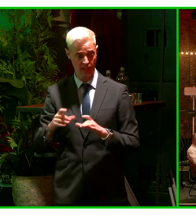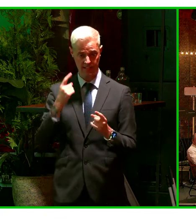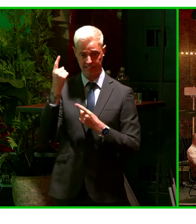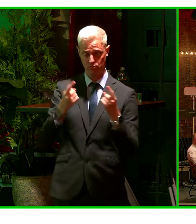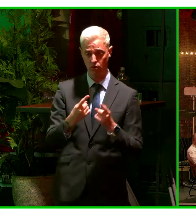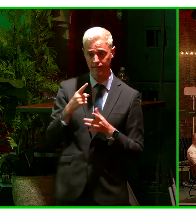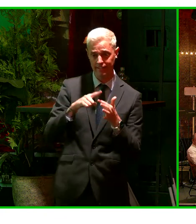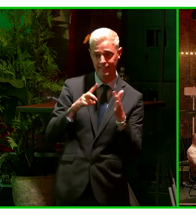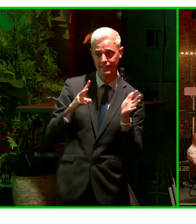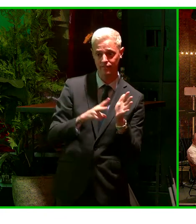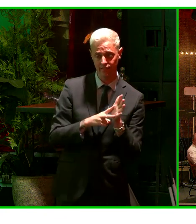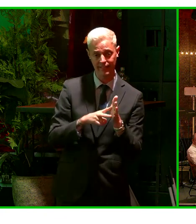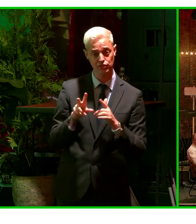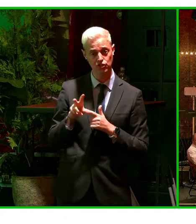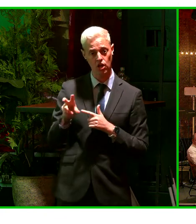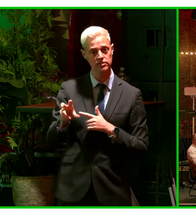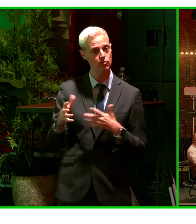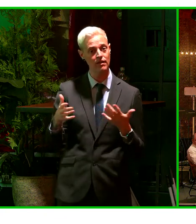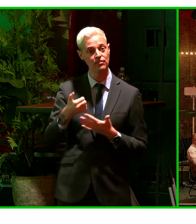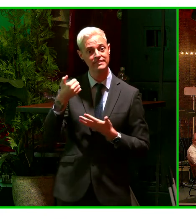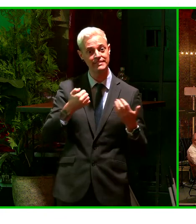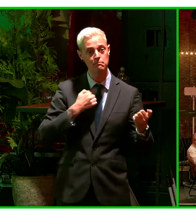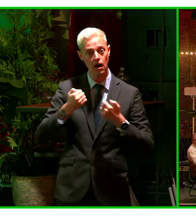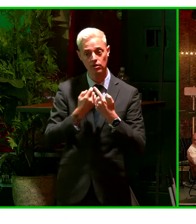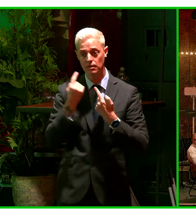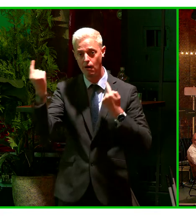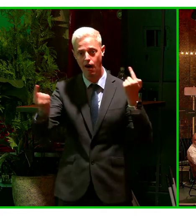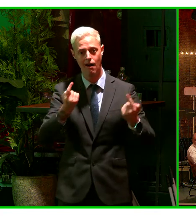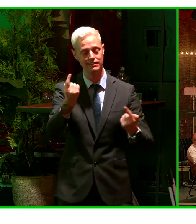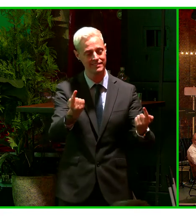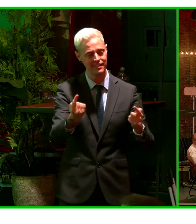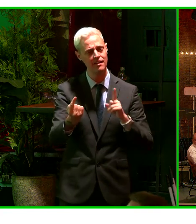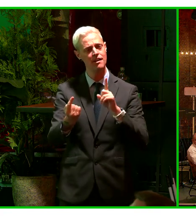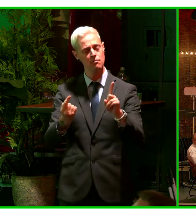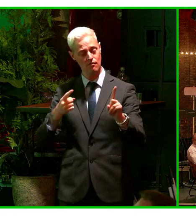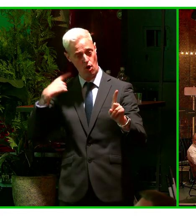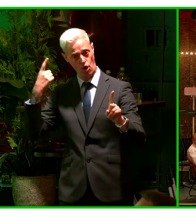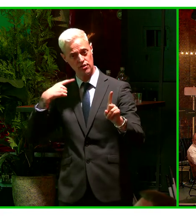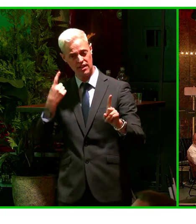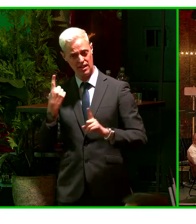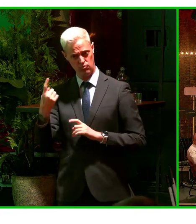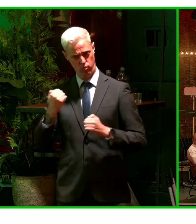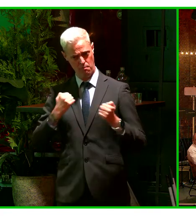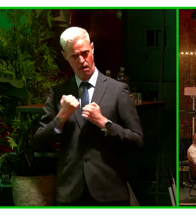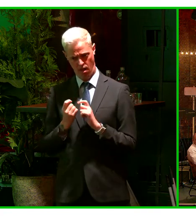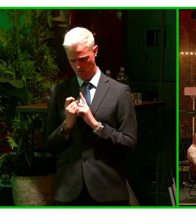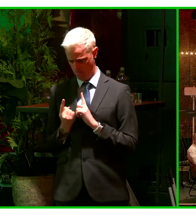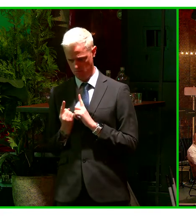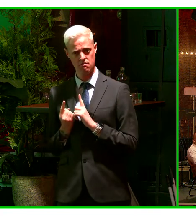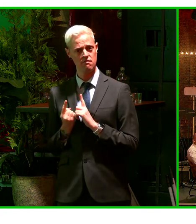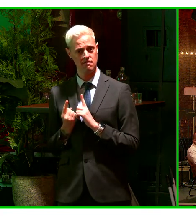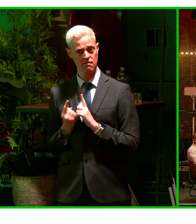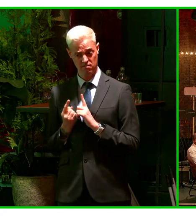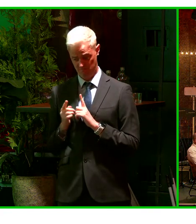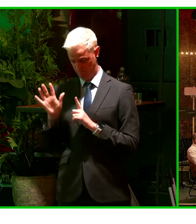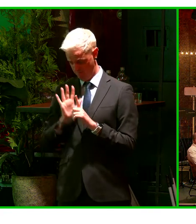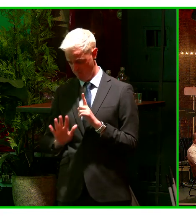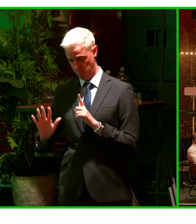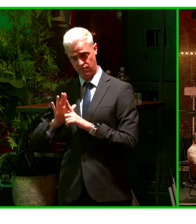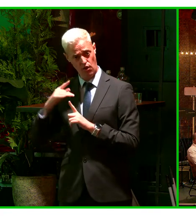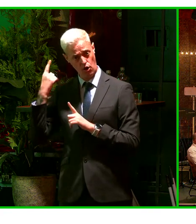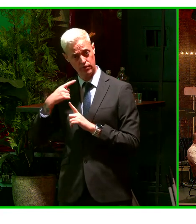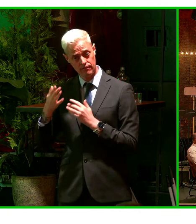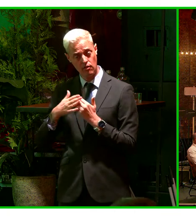about 16 miles apart. But if you look at London, it's a mile apart. And in London as a whole, there's